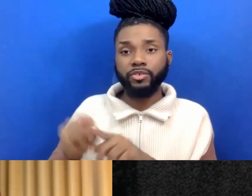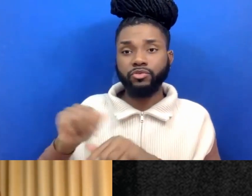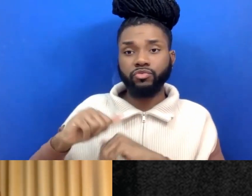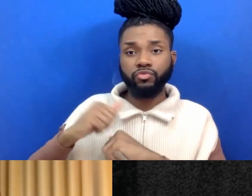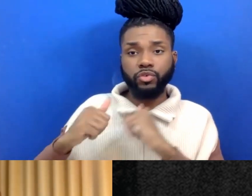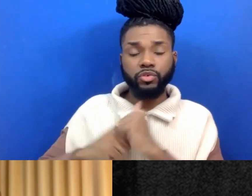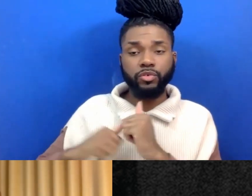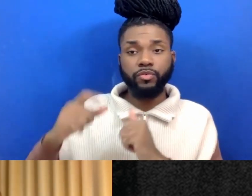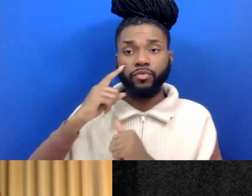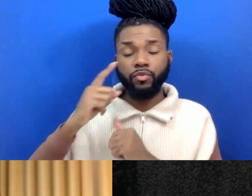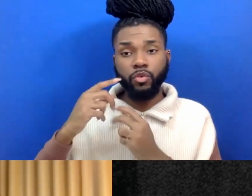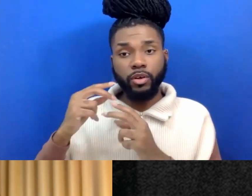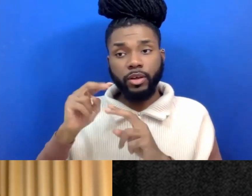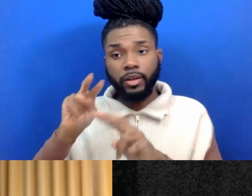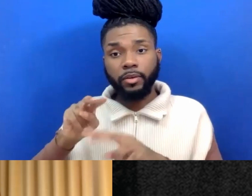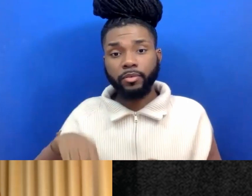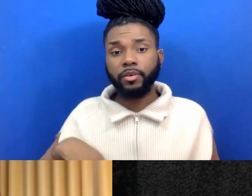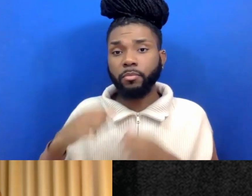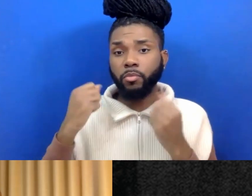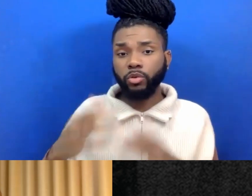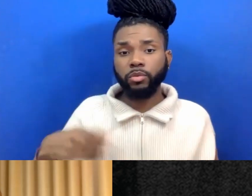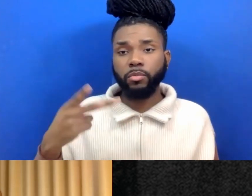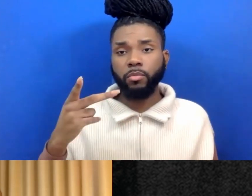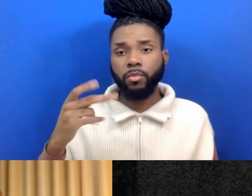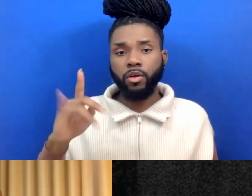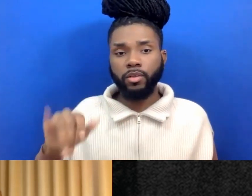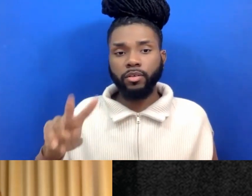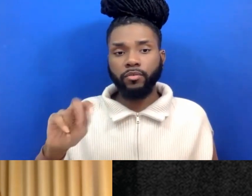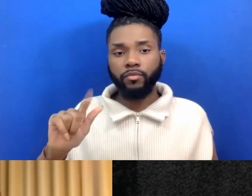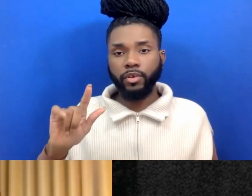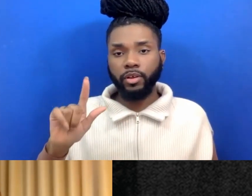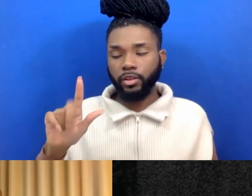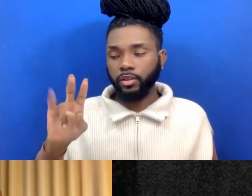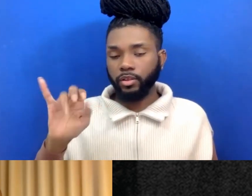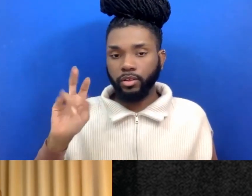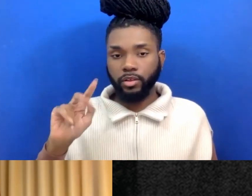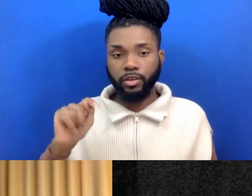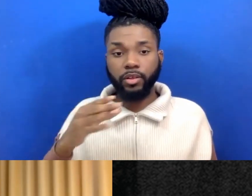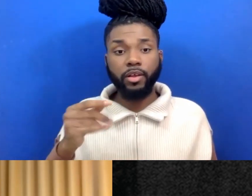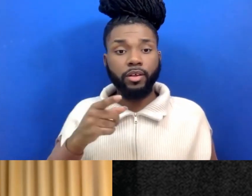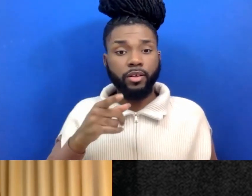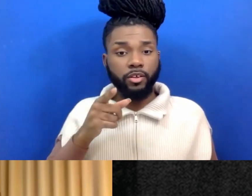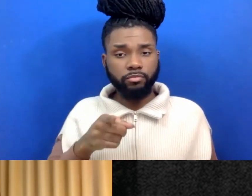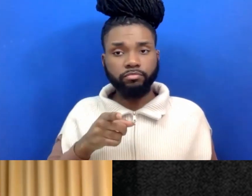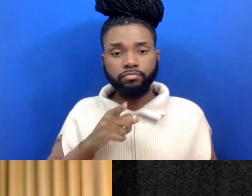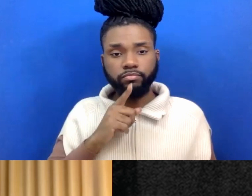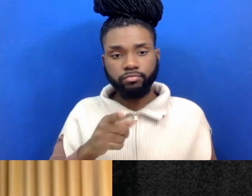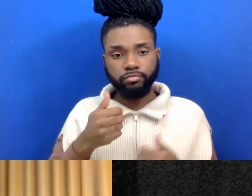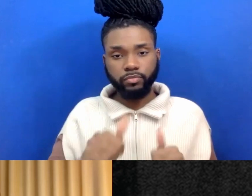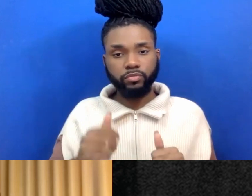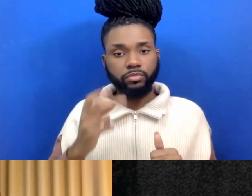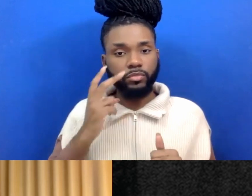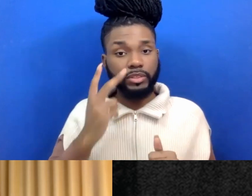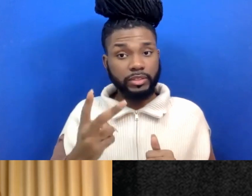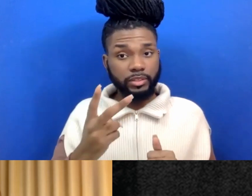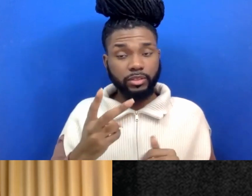multiple, polyvalent. And a Black gaze in your formulation really does say, try to look, try to see, which also